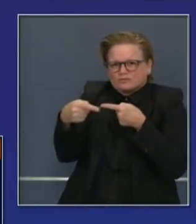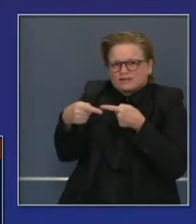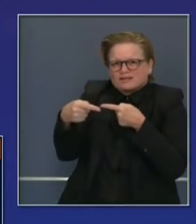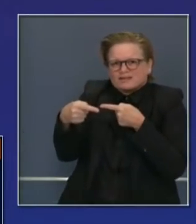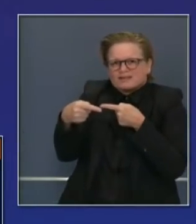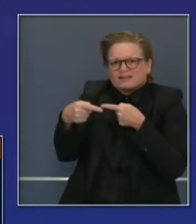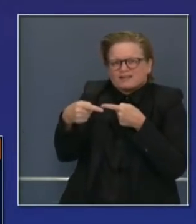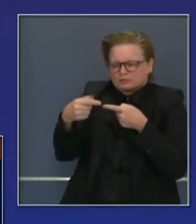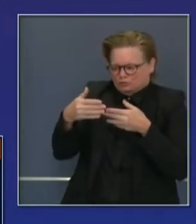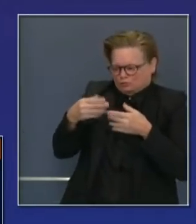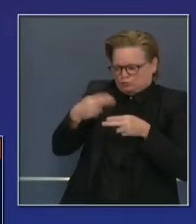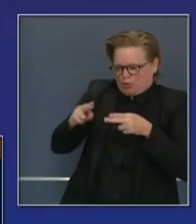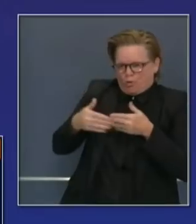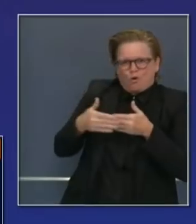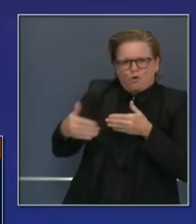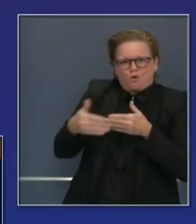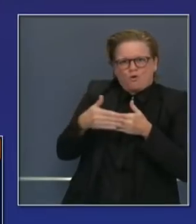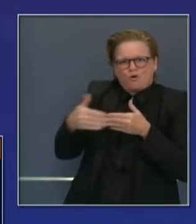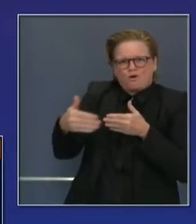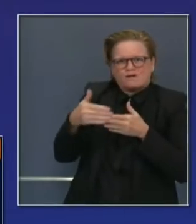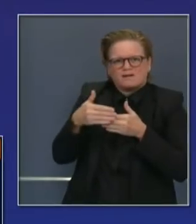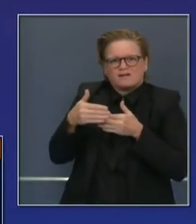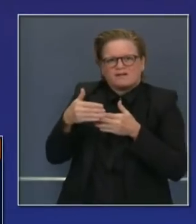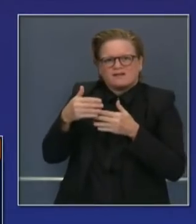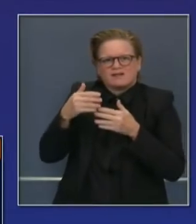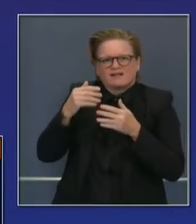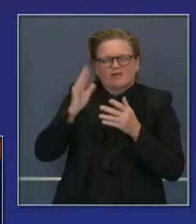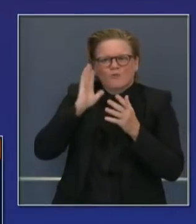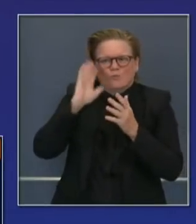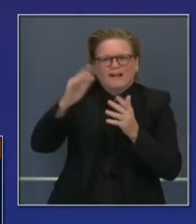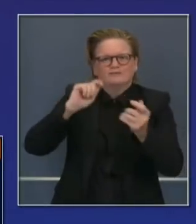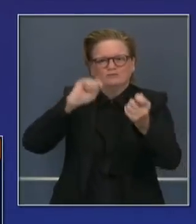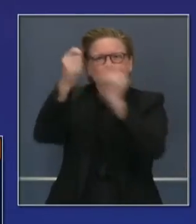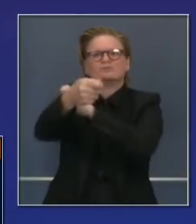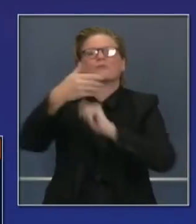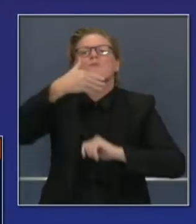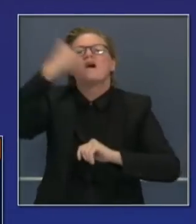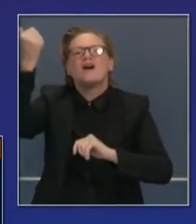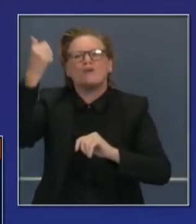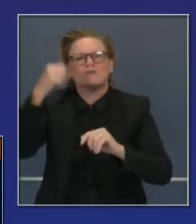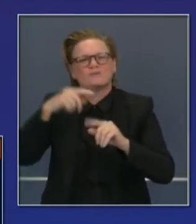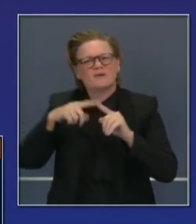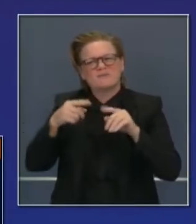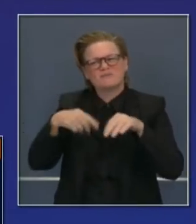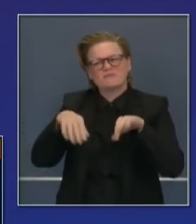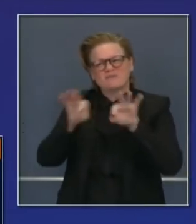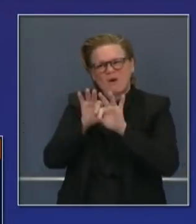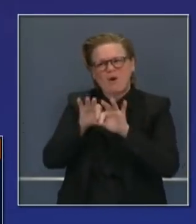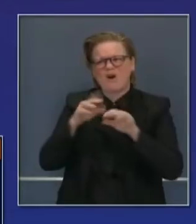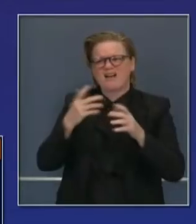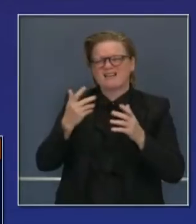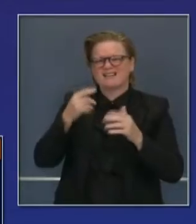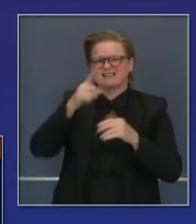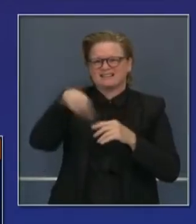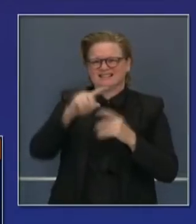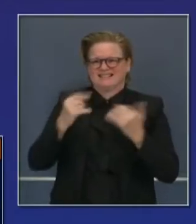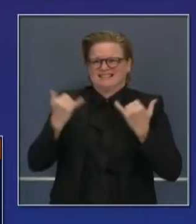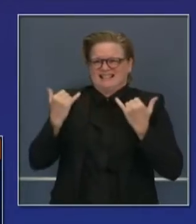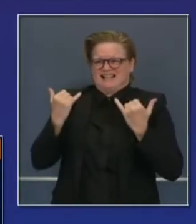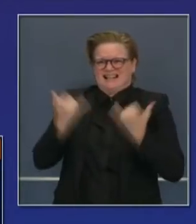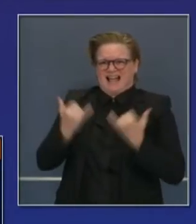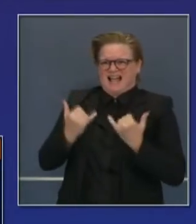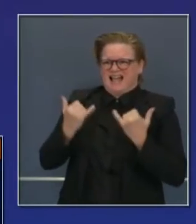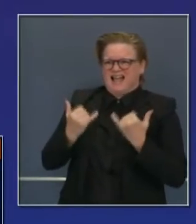facts. It's based upon what's happening on the ground. It's based upon epidemiology. It's based upon the